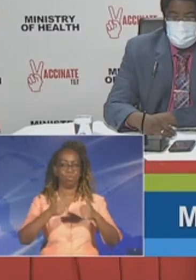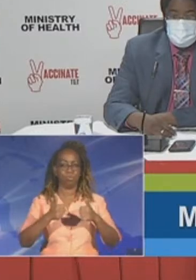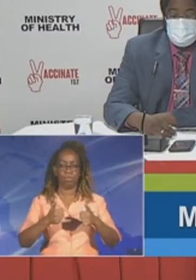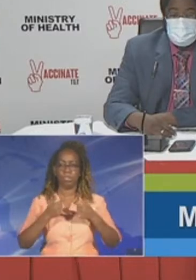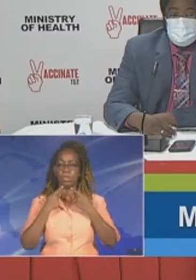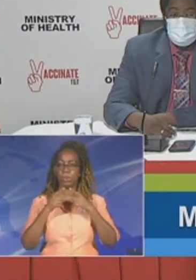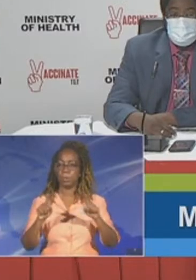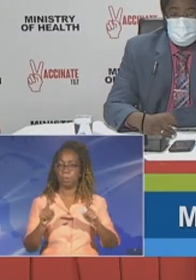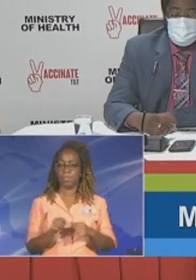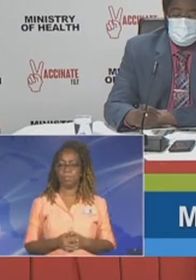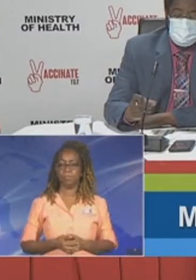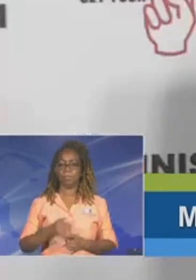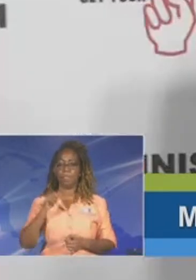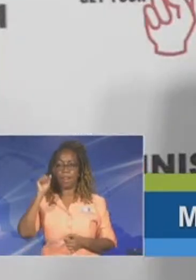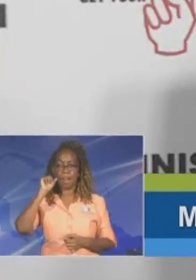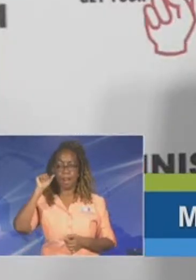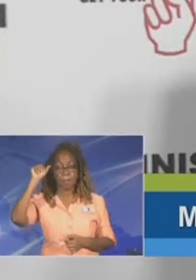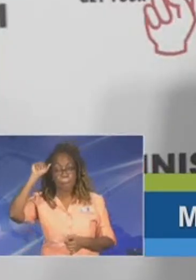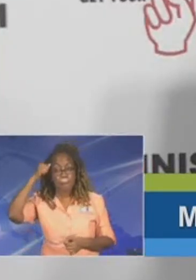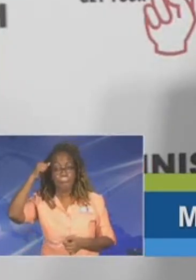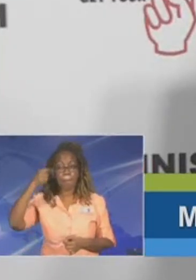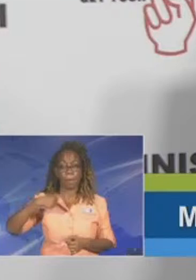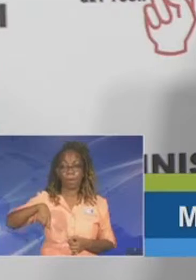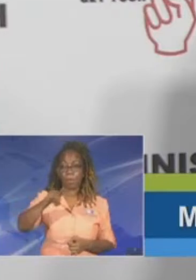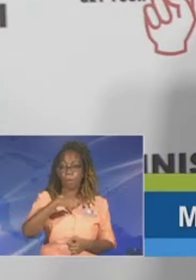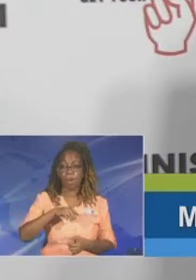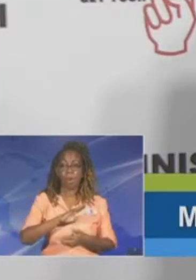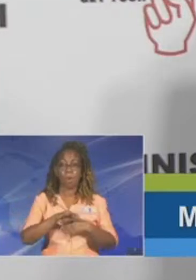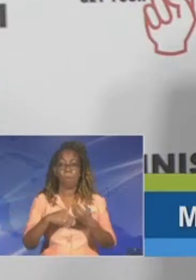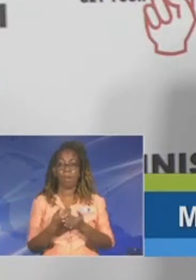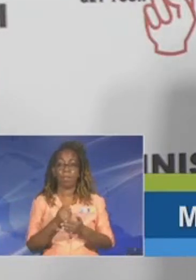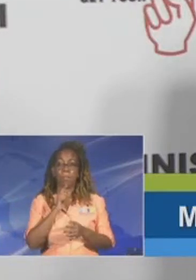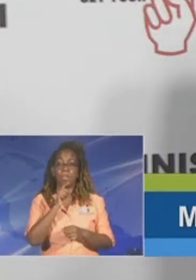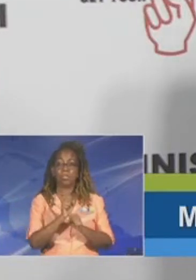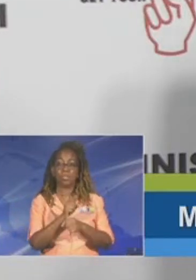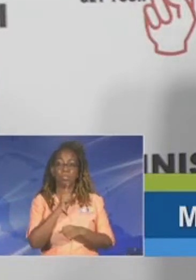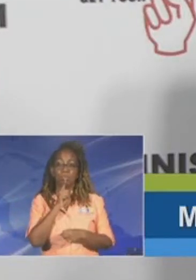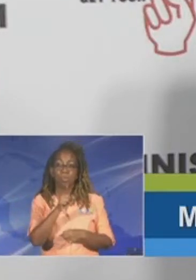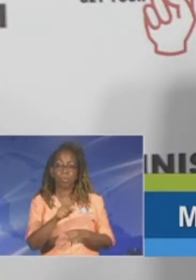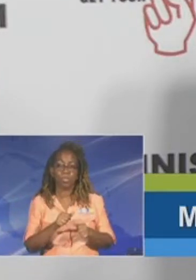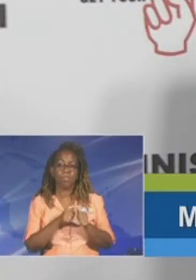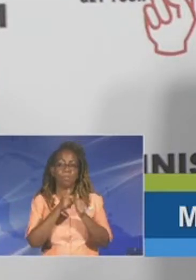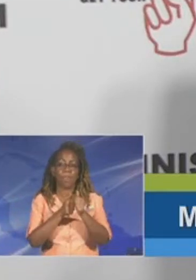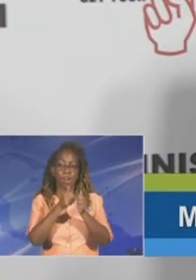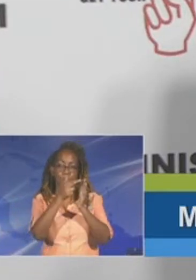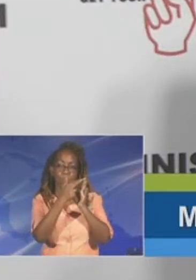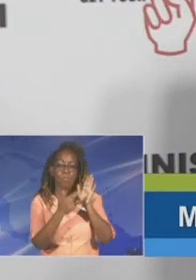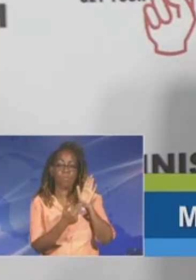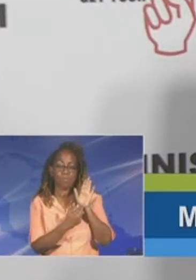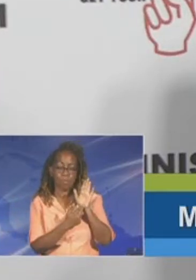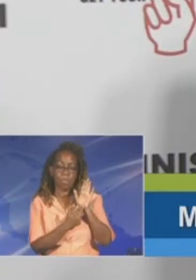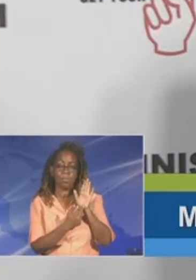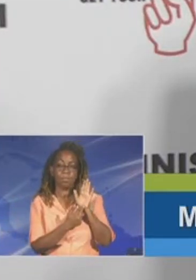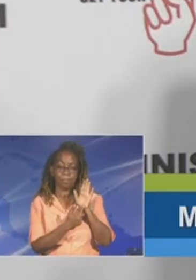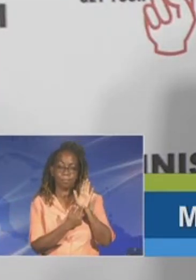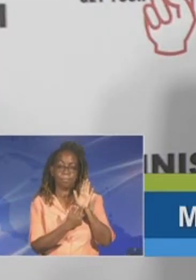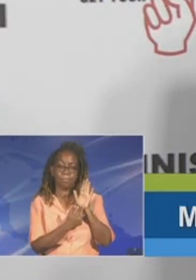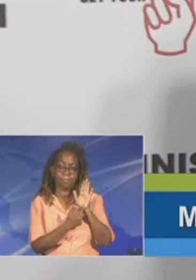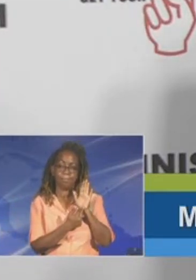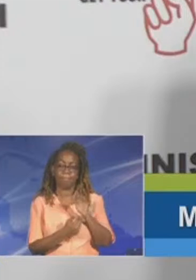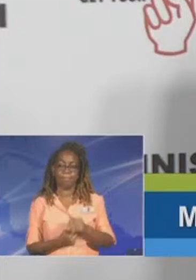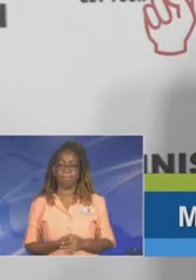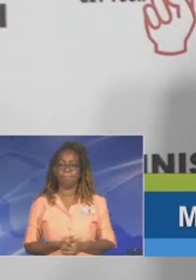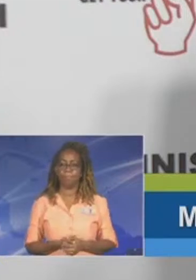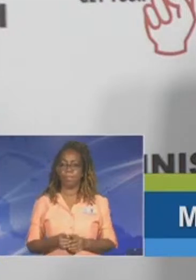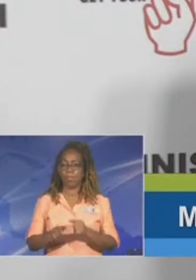reminder. And I know that we all will ensure that we continue to follow the personal protective measures